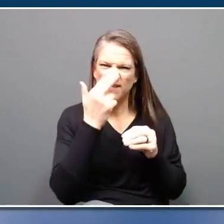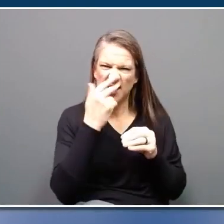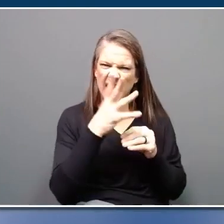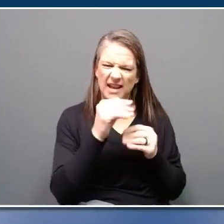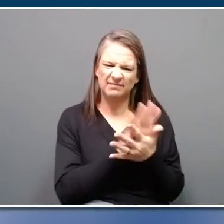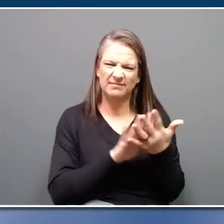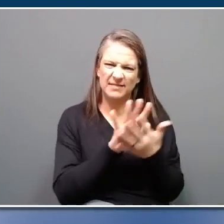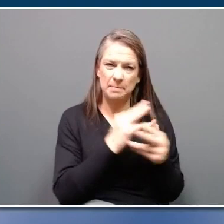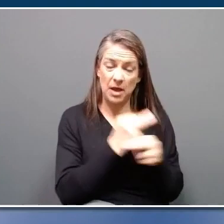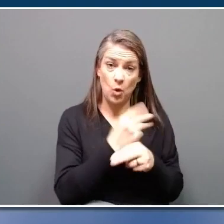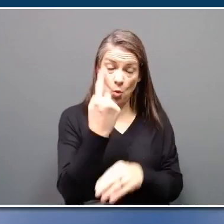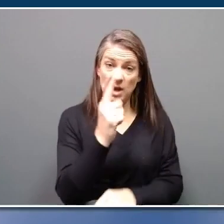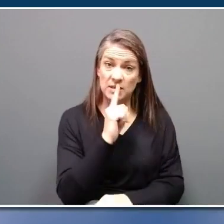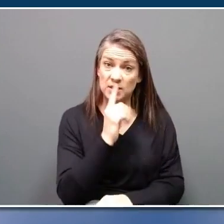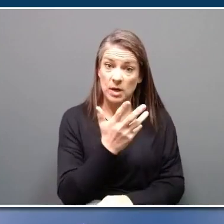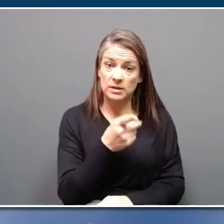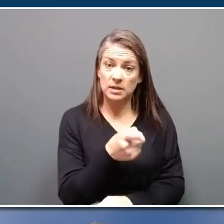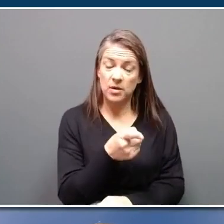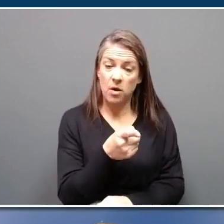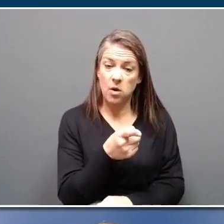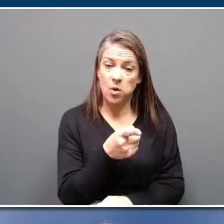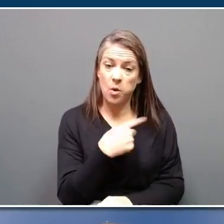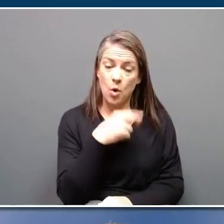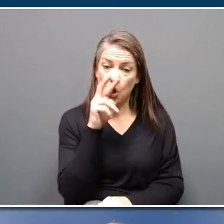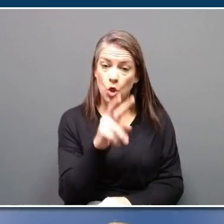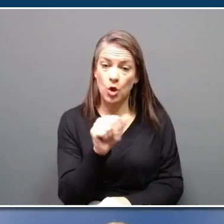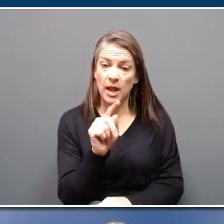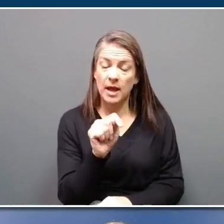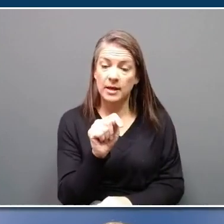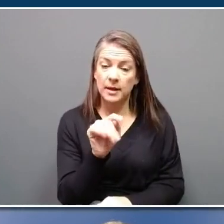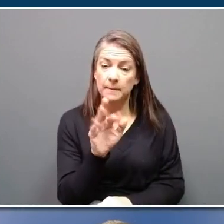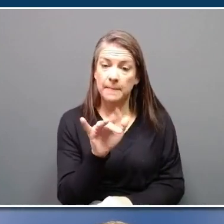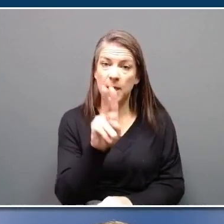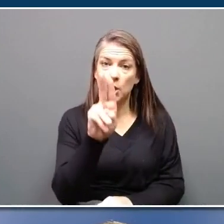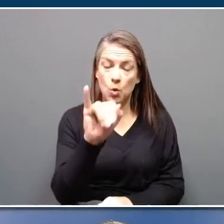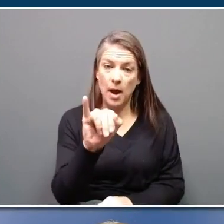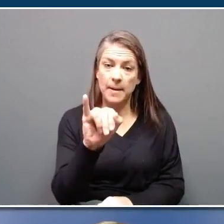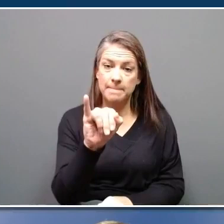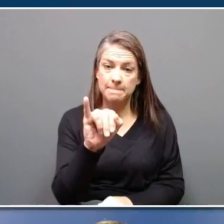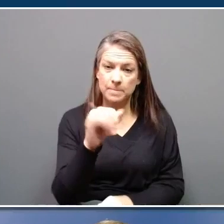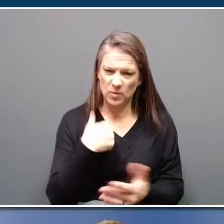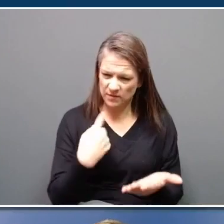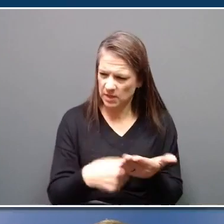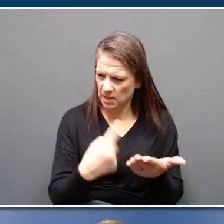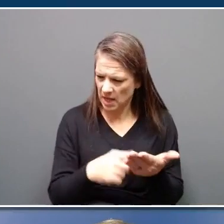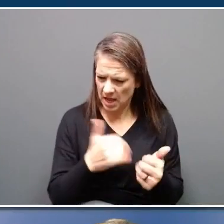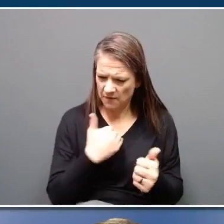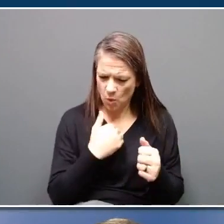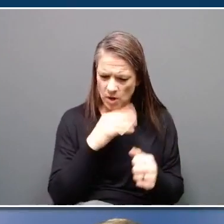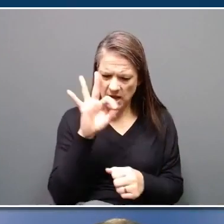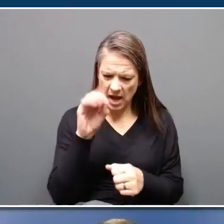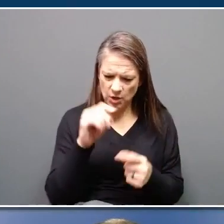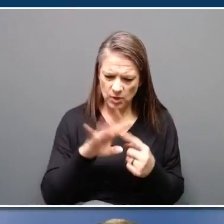one of them is when we look at UI, and we've talked how we had between 90 and